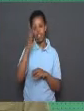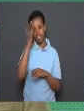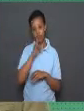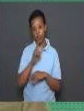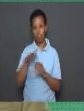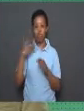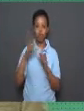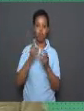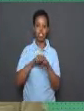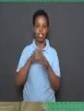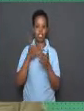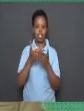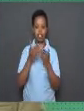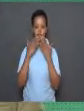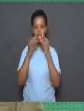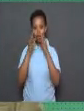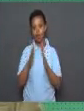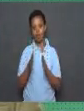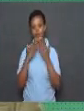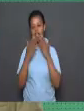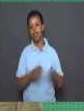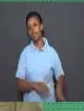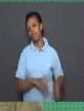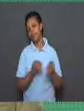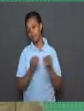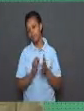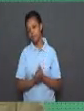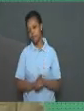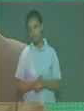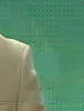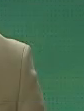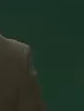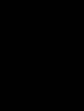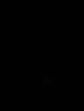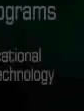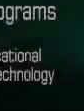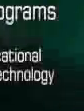Until next time, thank you, teacher. Thank you, students.